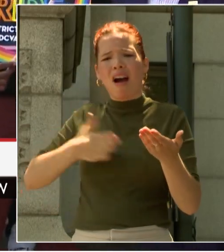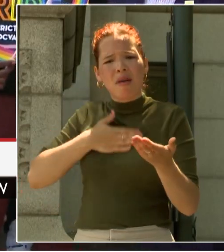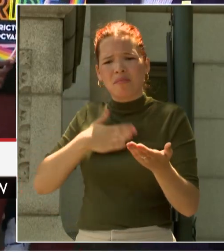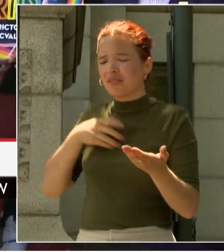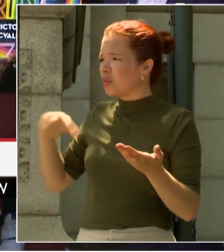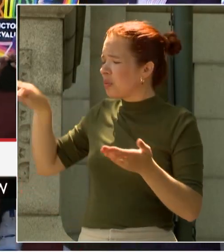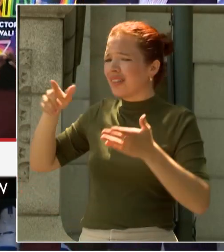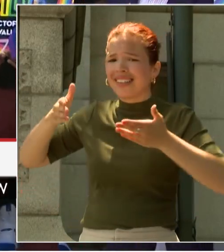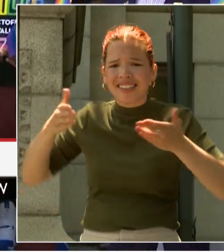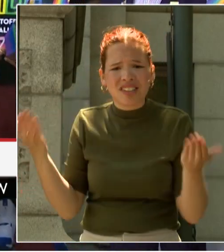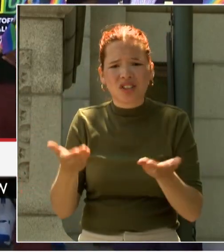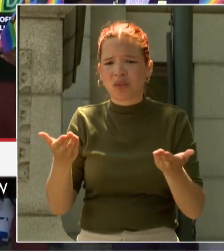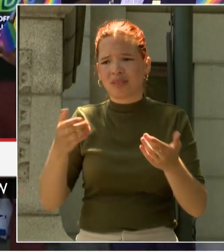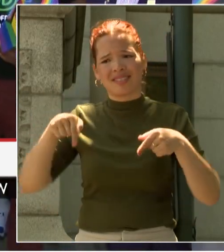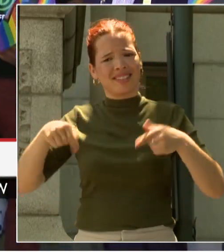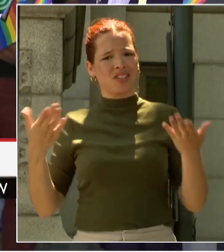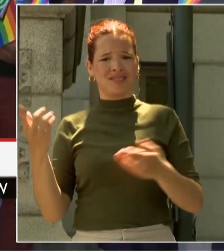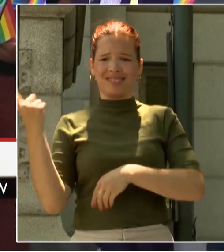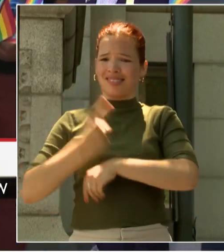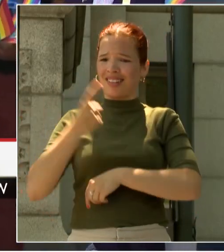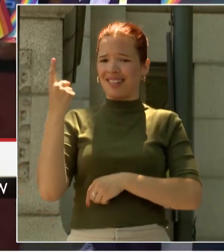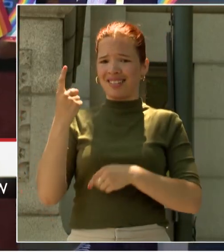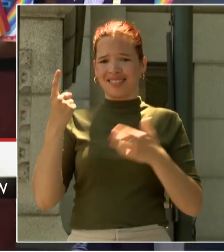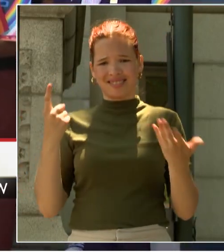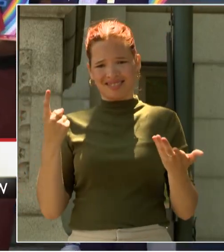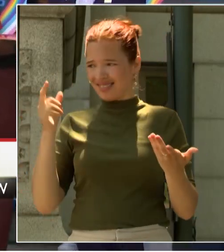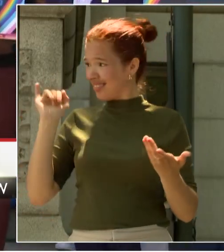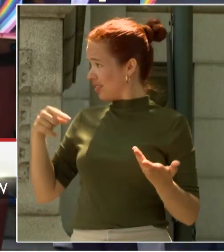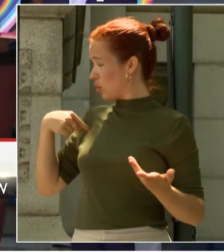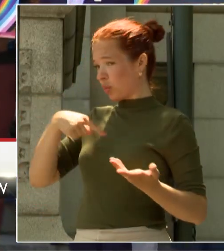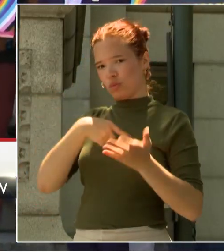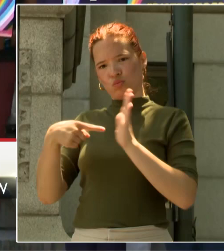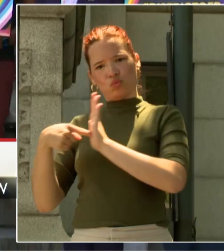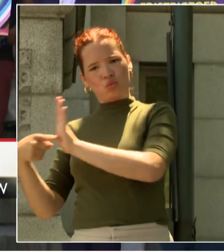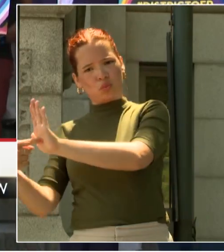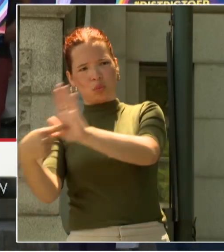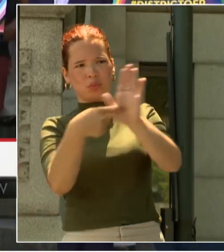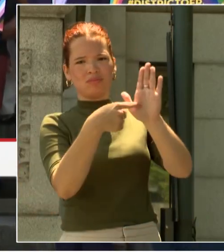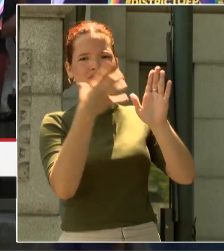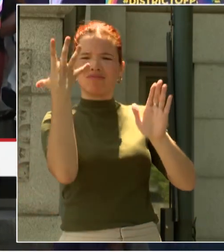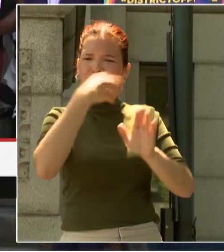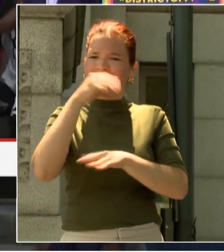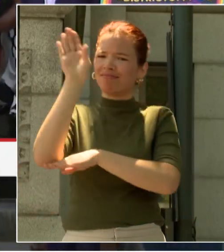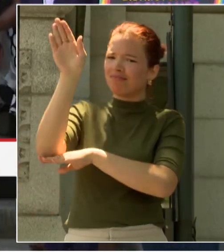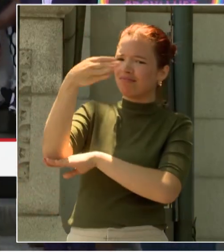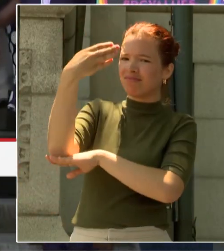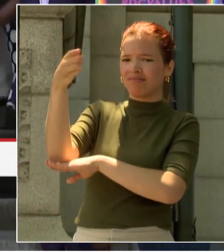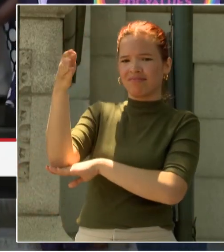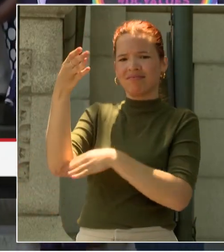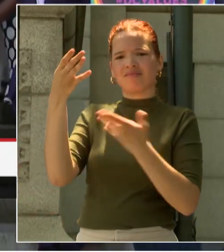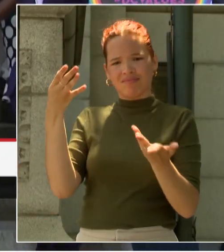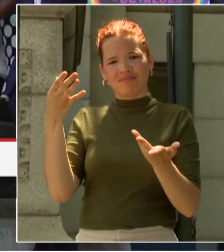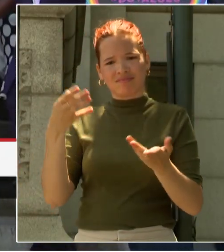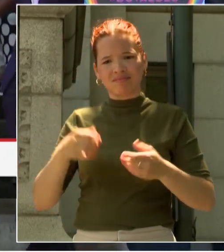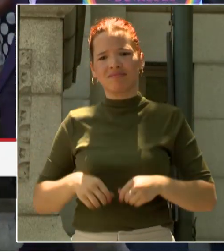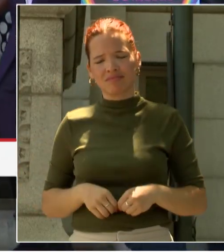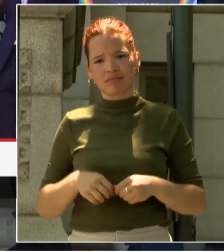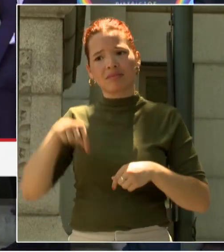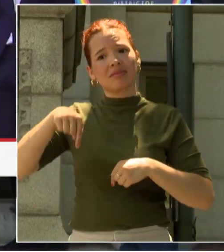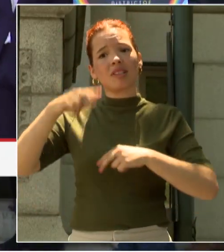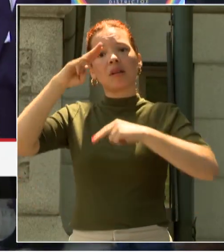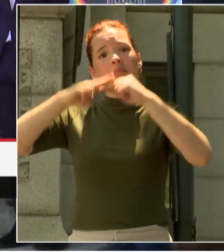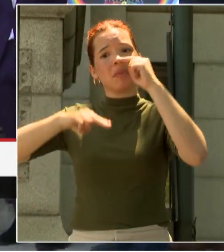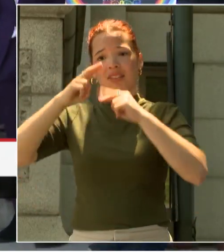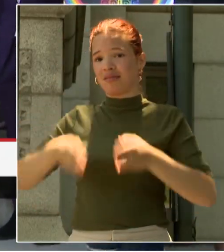here on a day that we unfurl this beautiful flag here at the Wilson Building to celebrate the vibrant tapestry